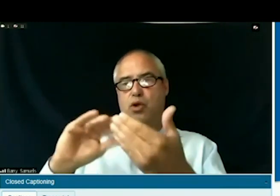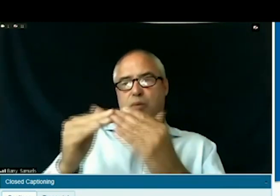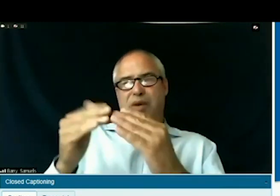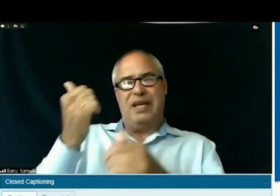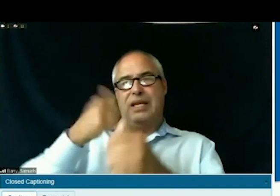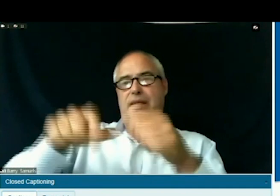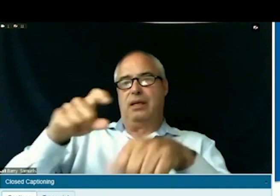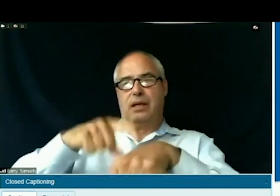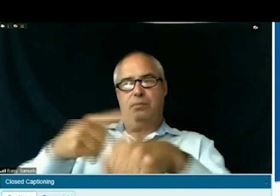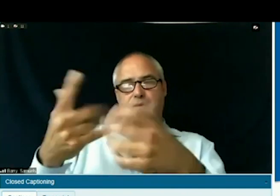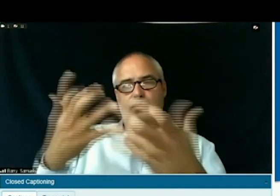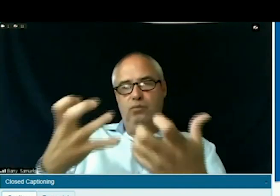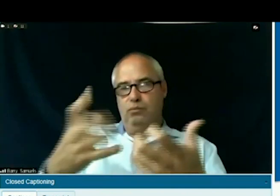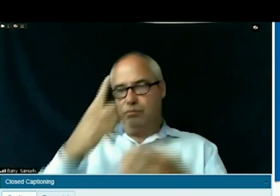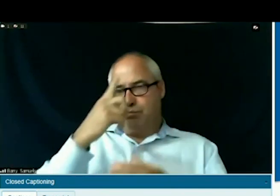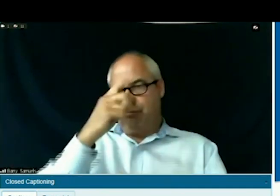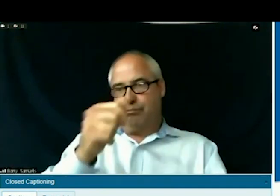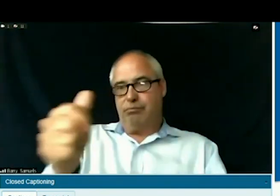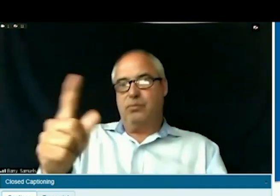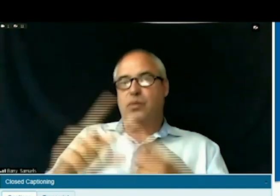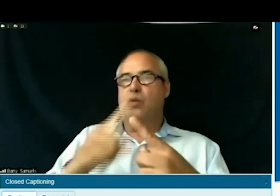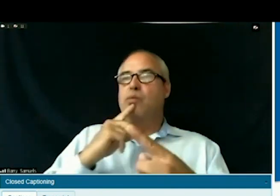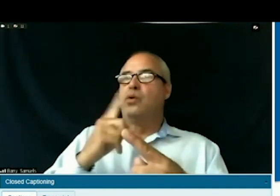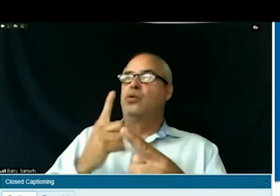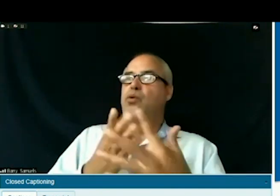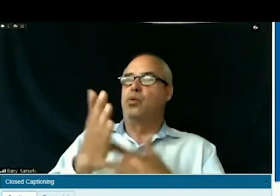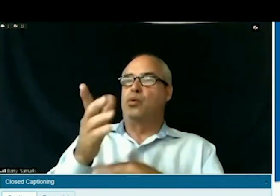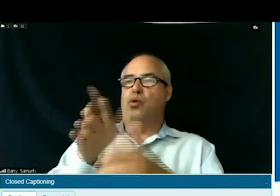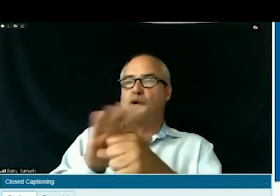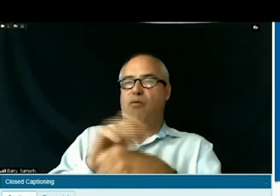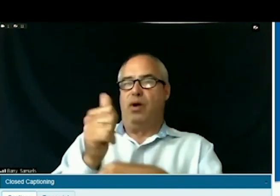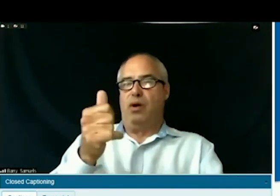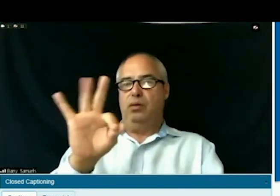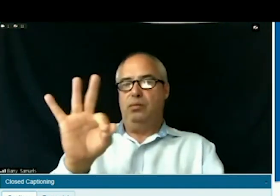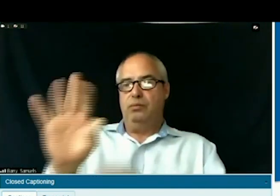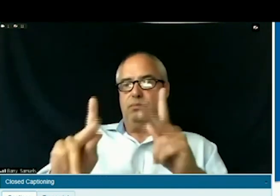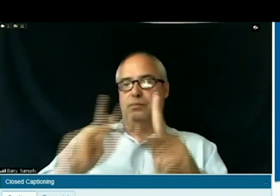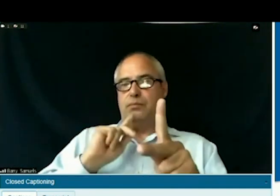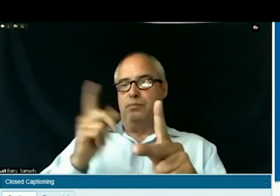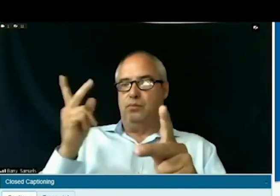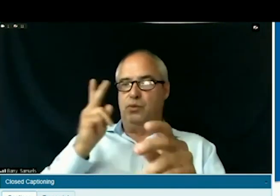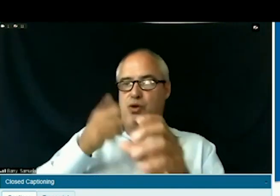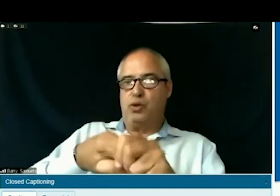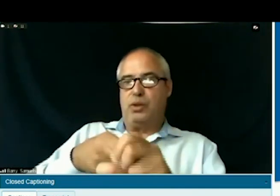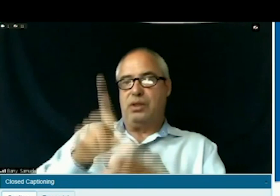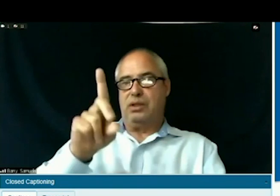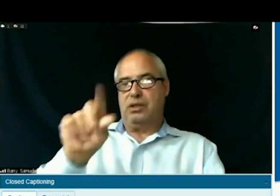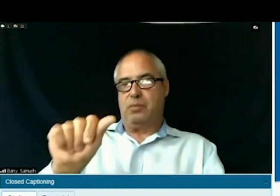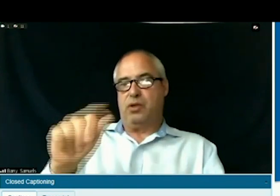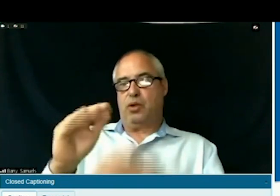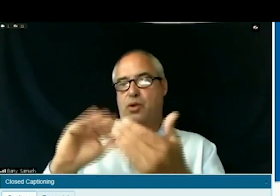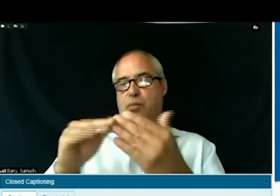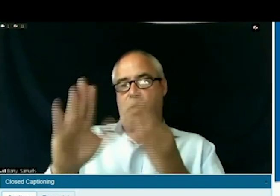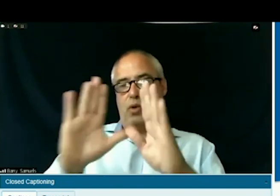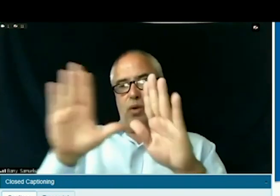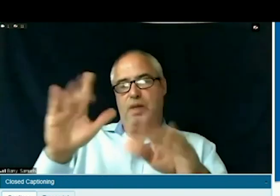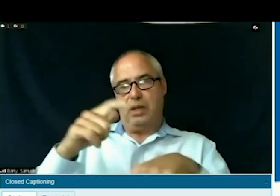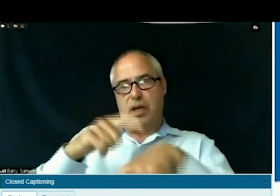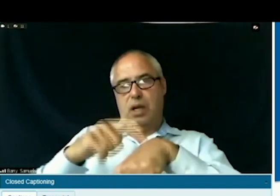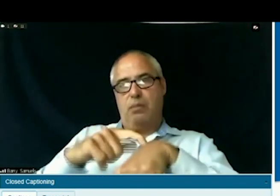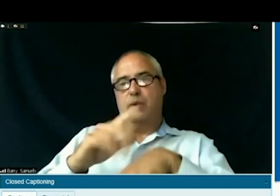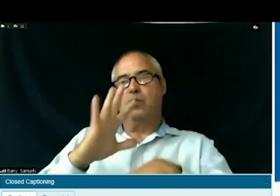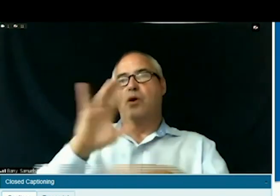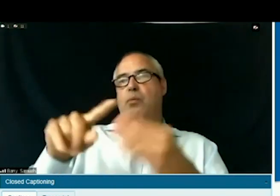time. And throughout COVID, we had many people join the disability community. So it is a great time to be really talking about